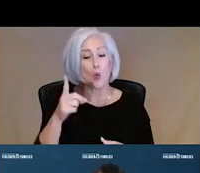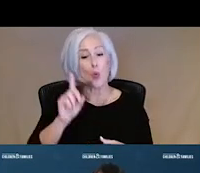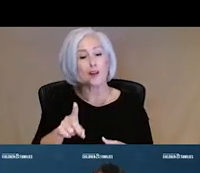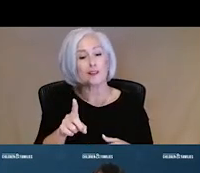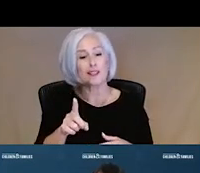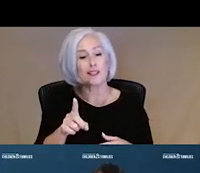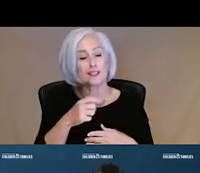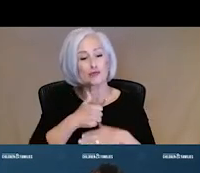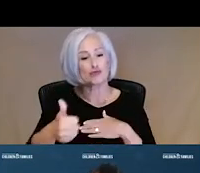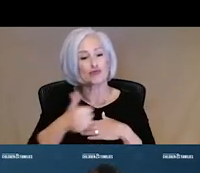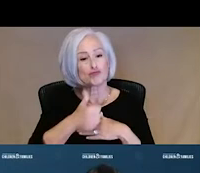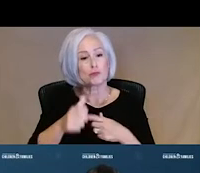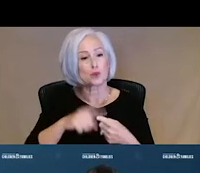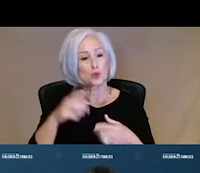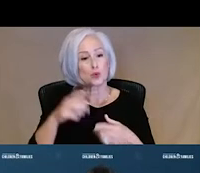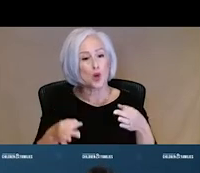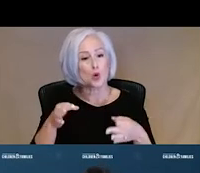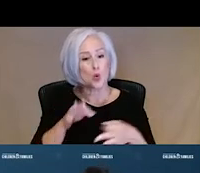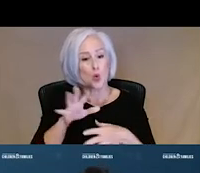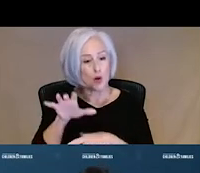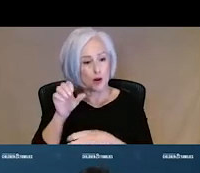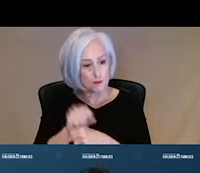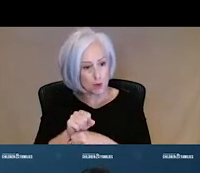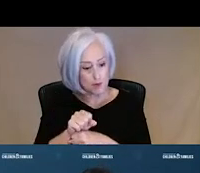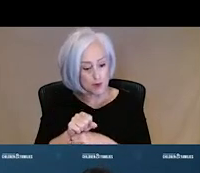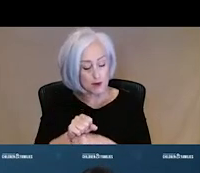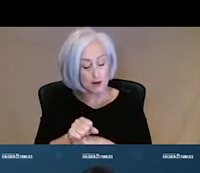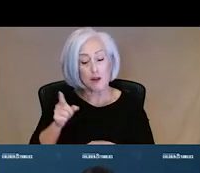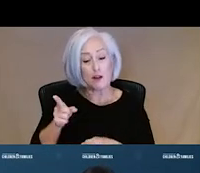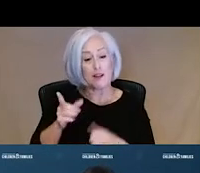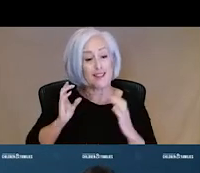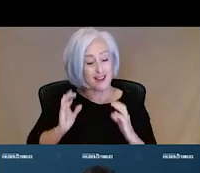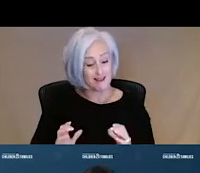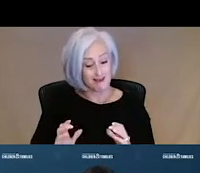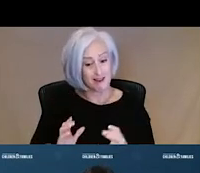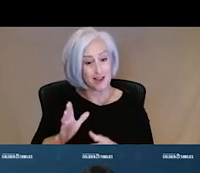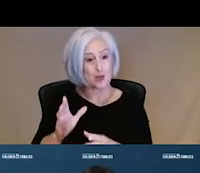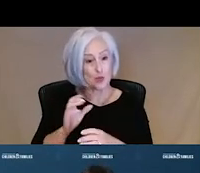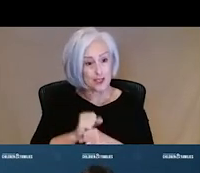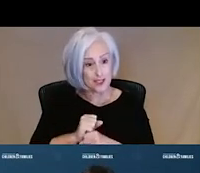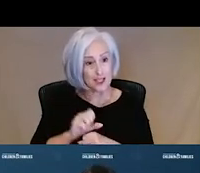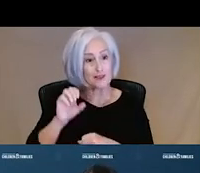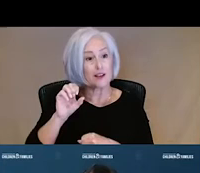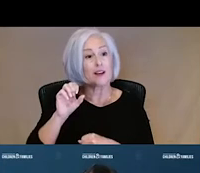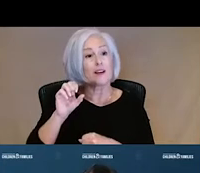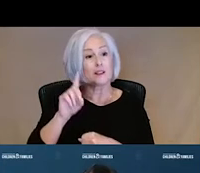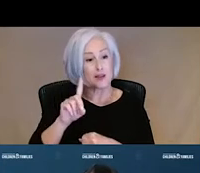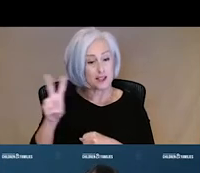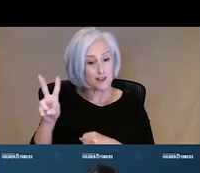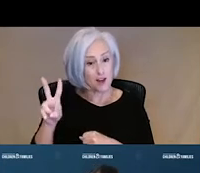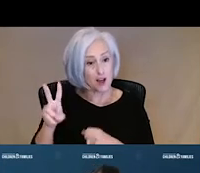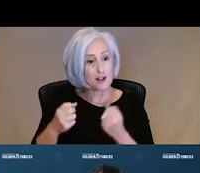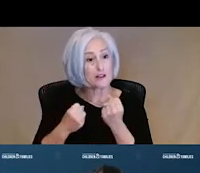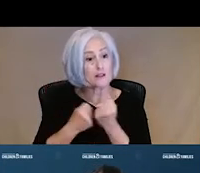This client is currently receiving domestic violence advocacy support from your agency and has not identified as a sexual